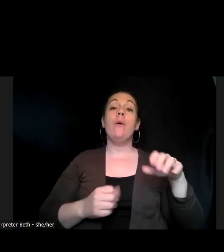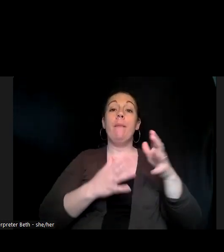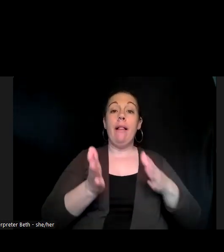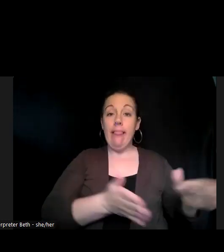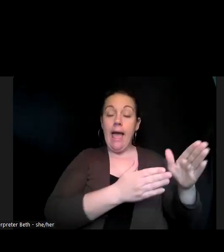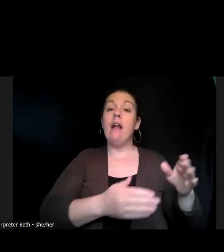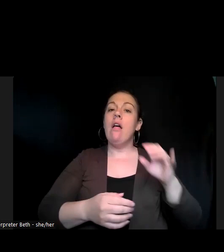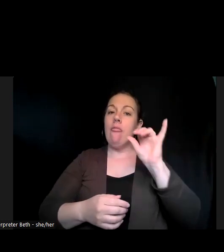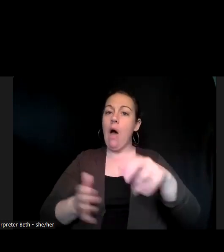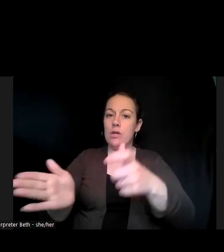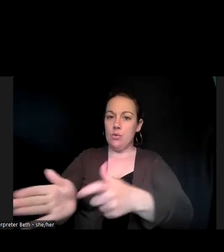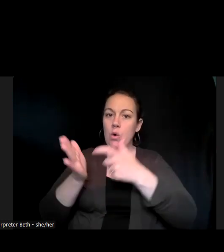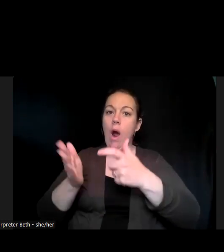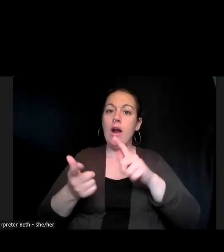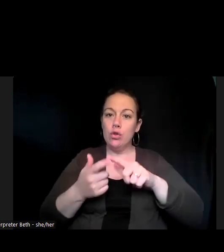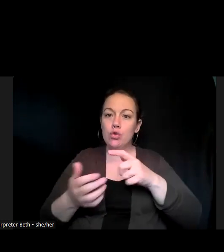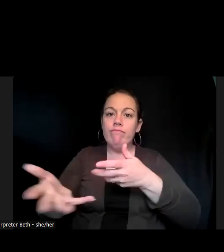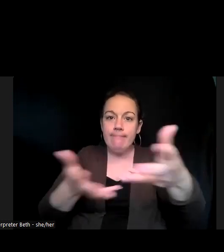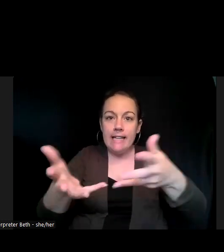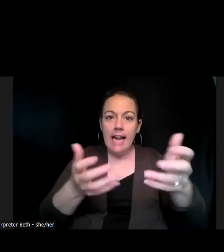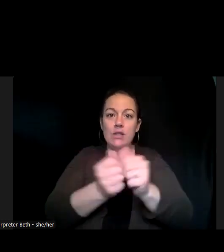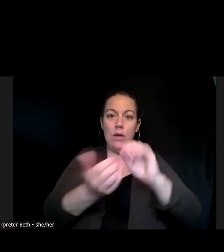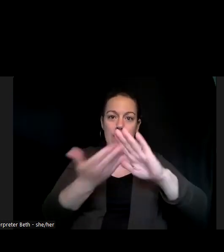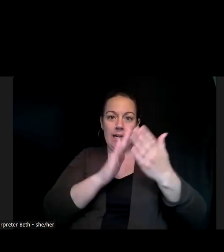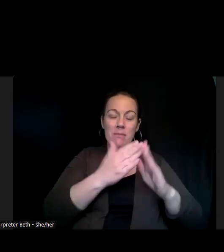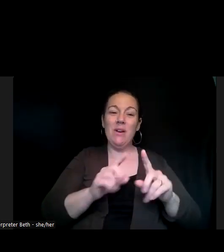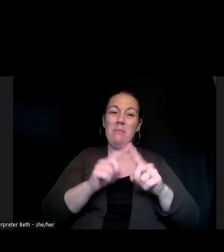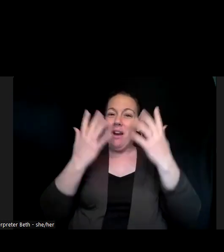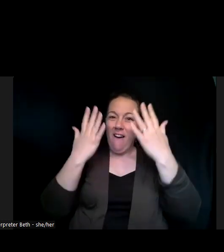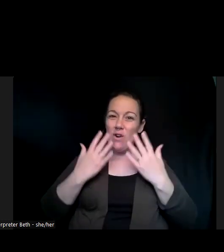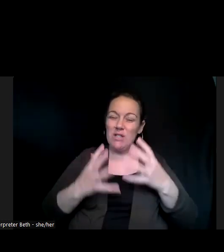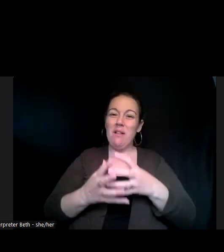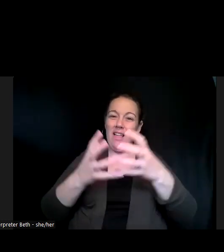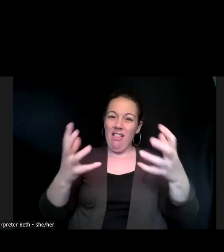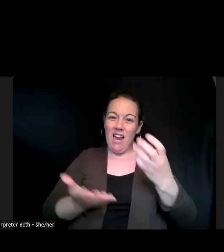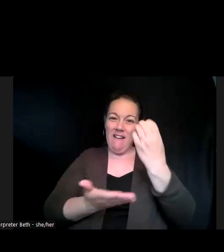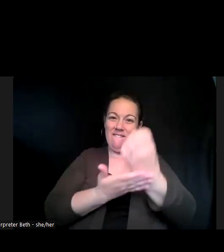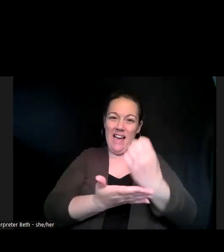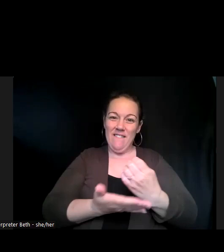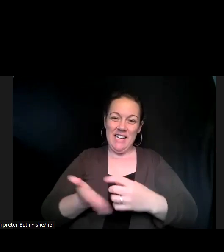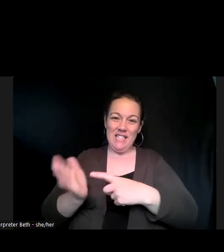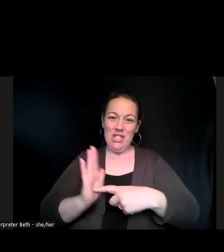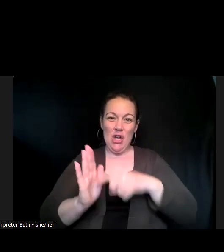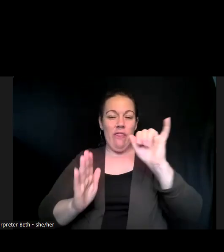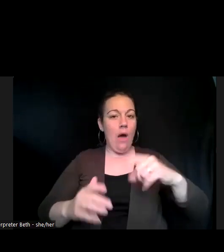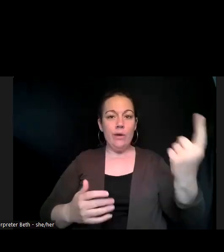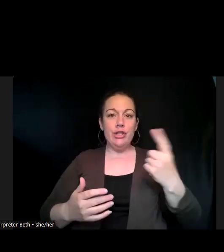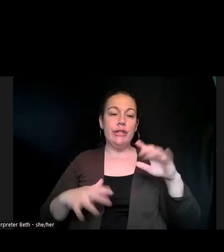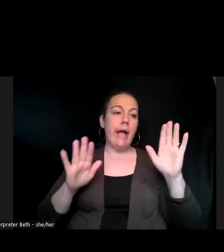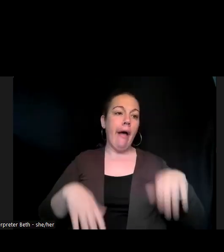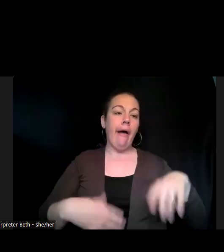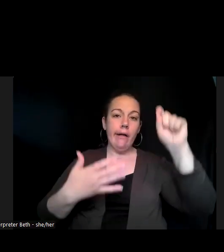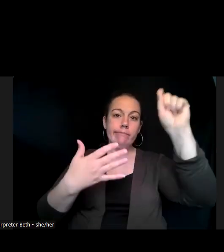plans. Unfortunately, there's been a lot of evidence that was more sort of like just like a box checking exercise and